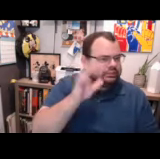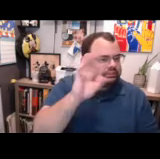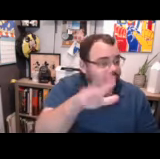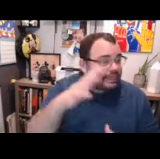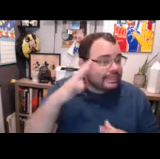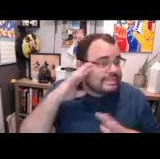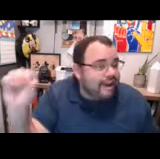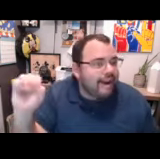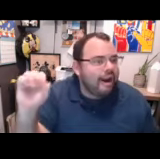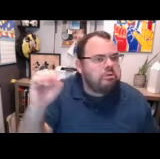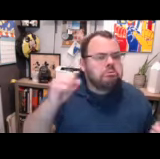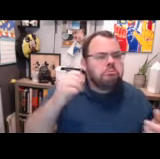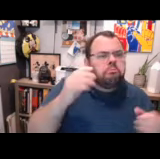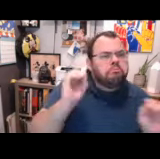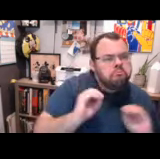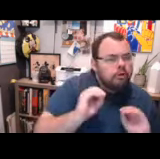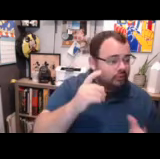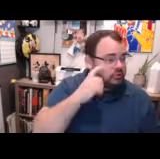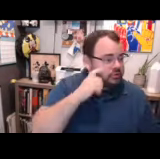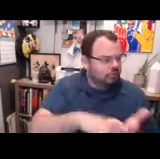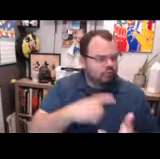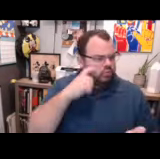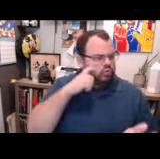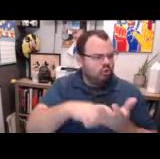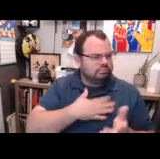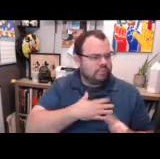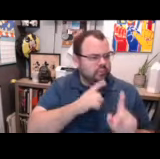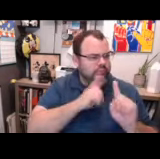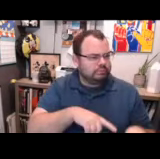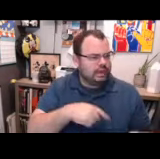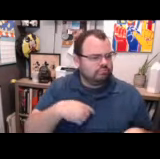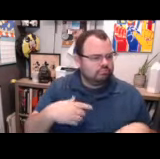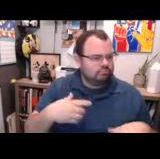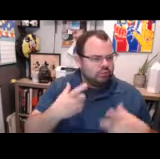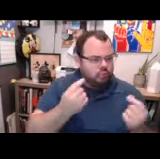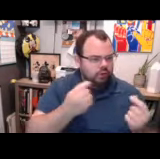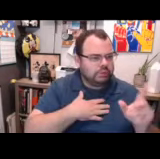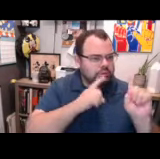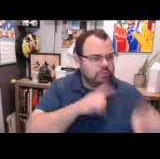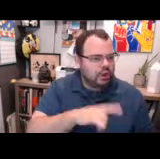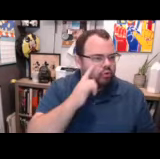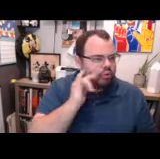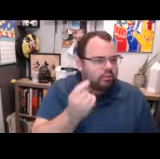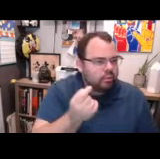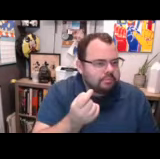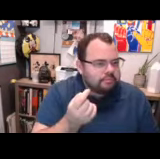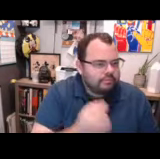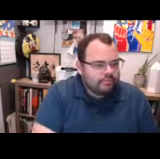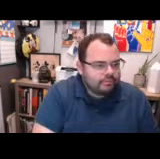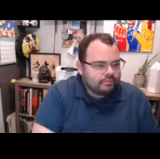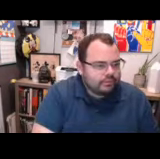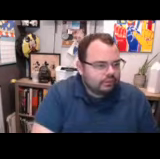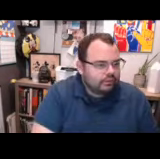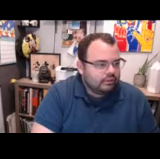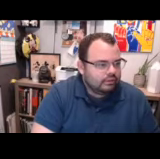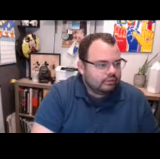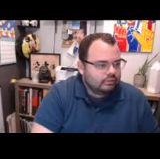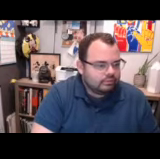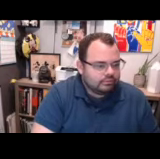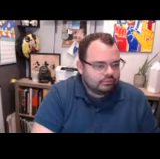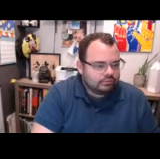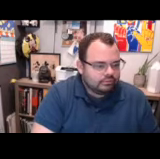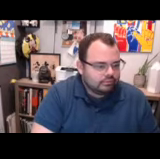Okay, notice she asked me sounds, nothing or anything like that. Did you notice my response? What did my response